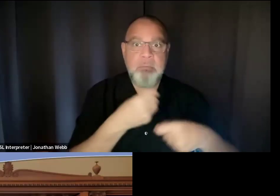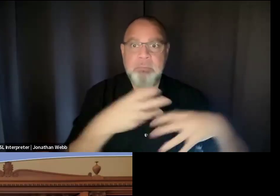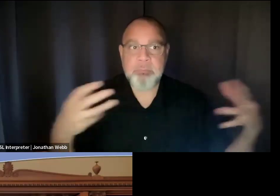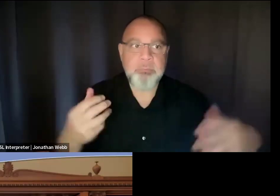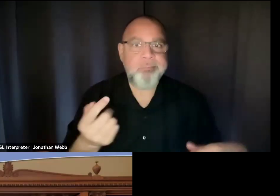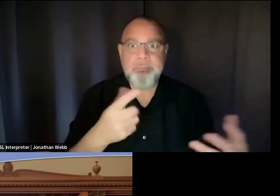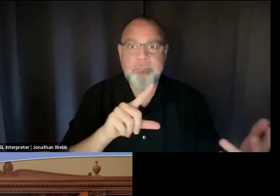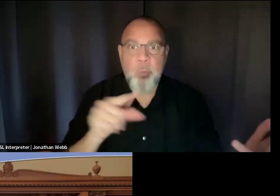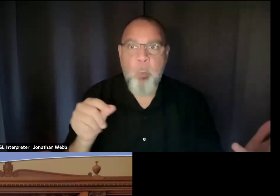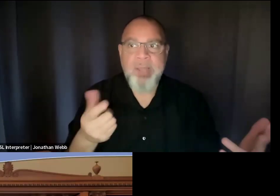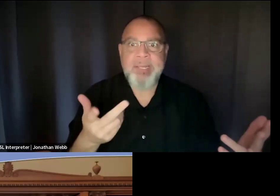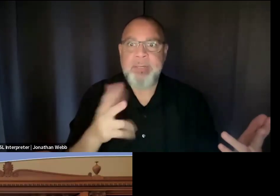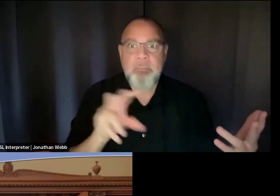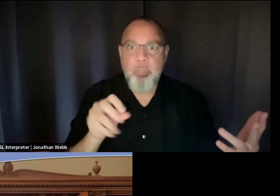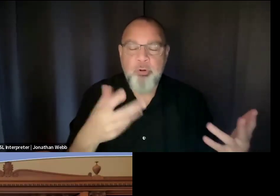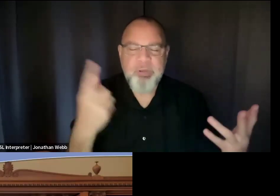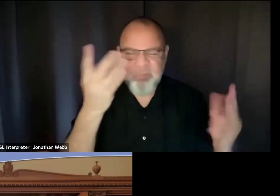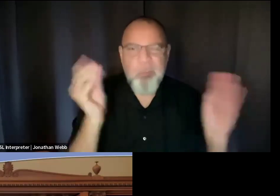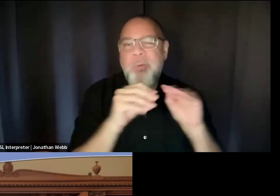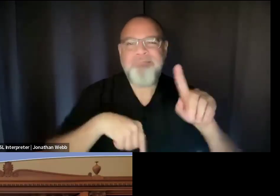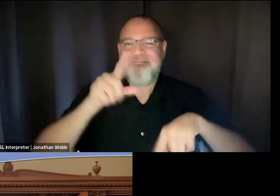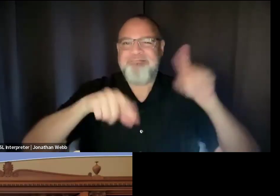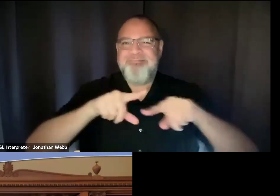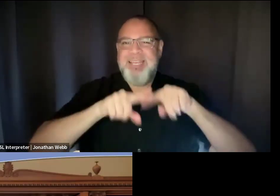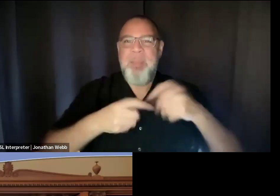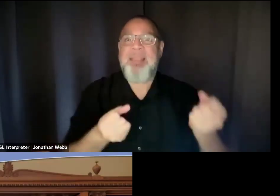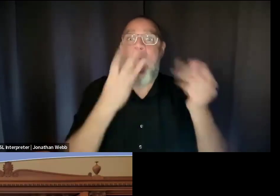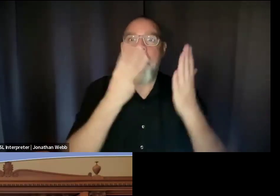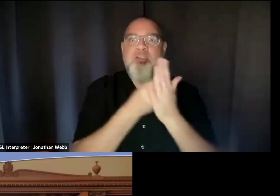Looks like there's another question coming in, or perhaps a comment.